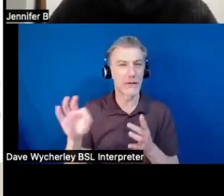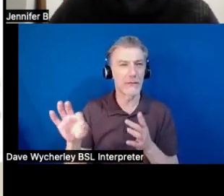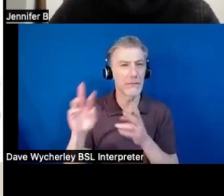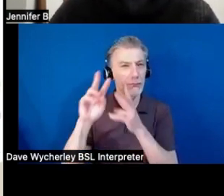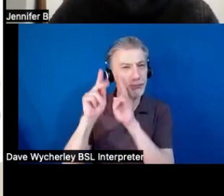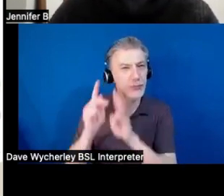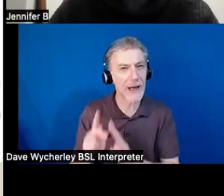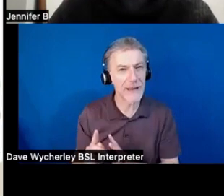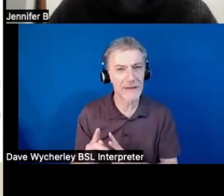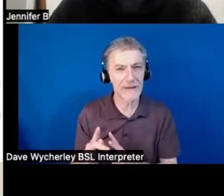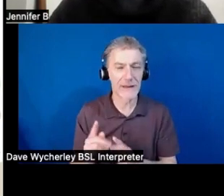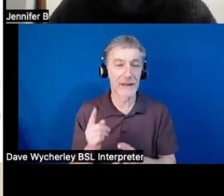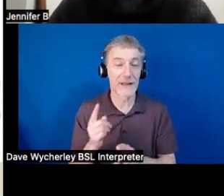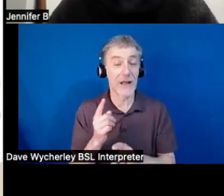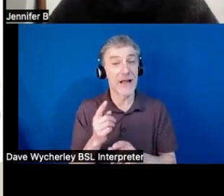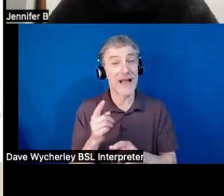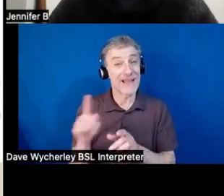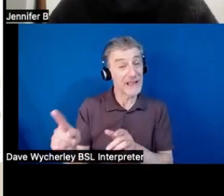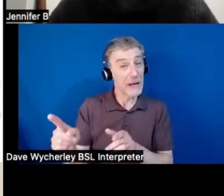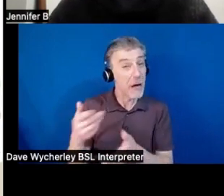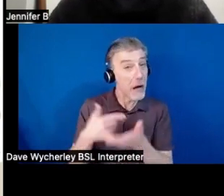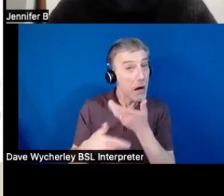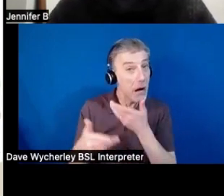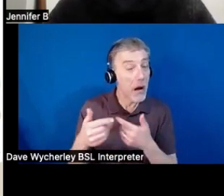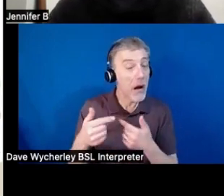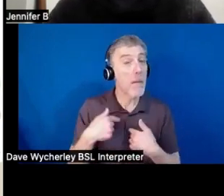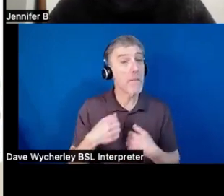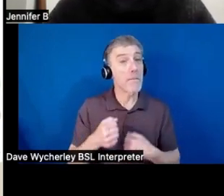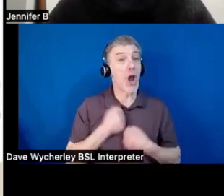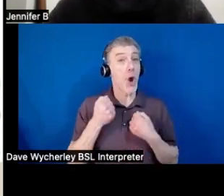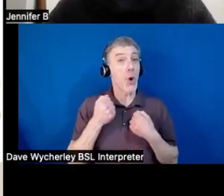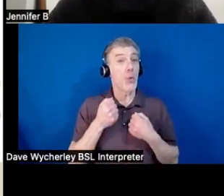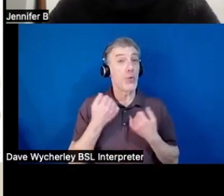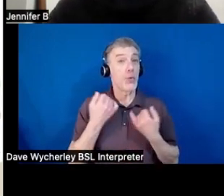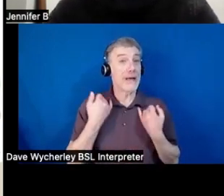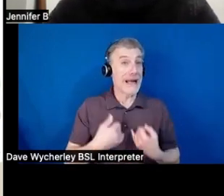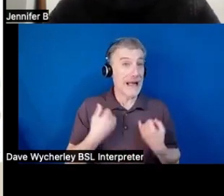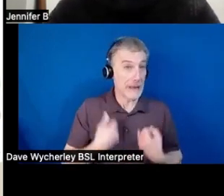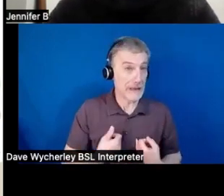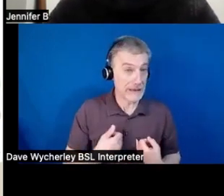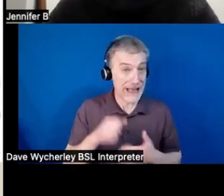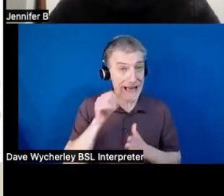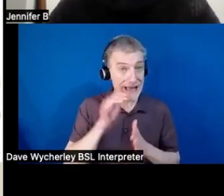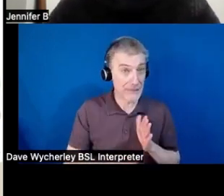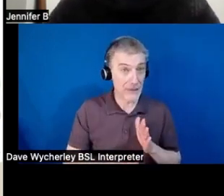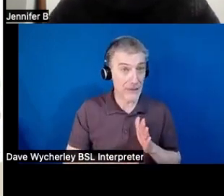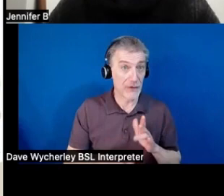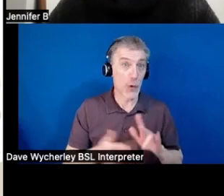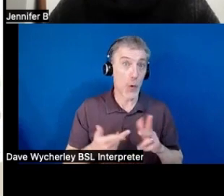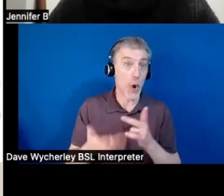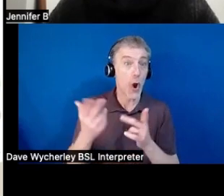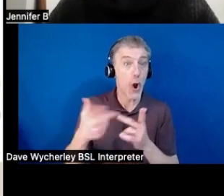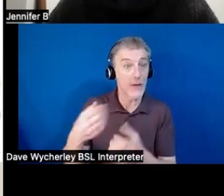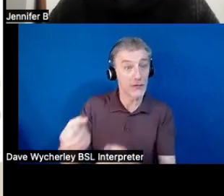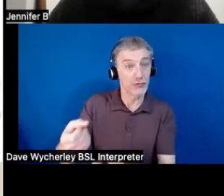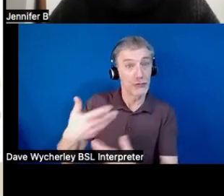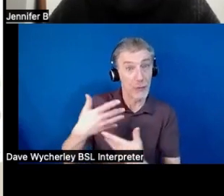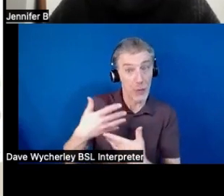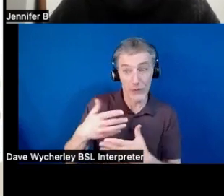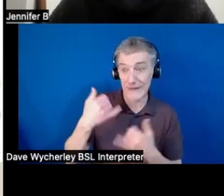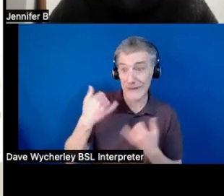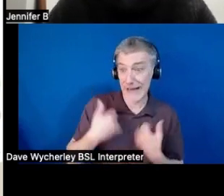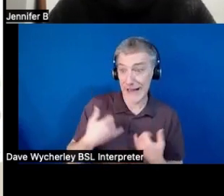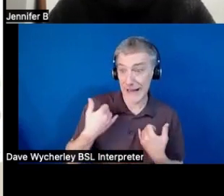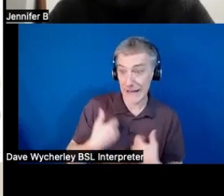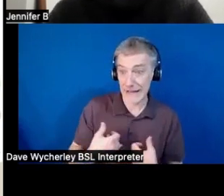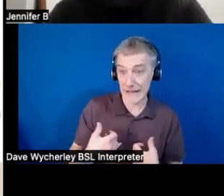my own illness experiences and those reported to me by others. And I was thinking about how many of us kind of,